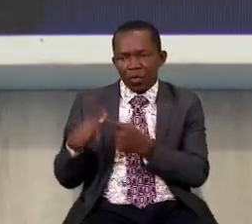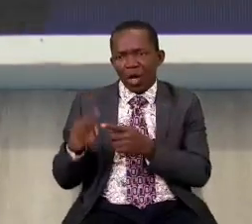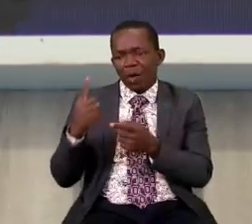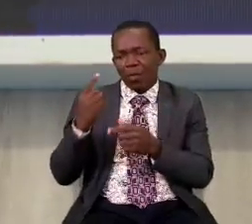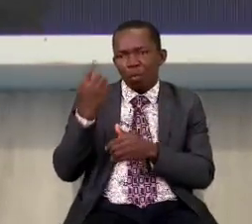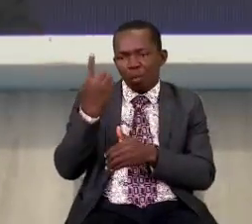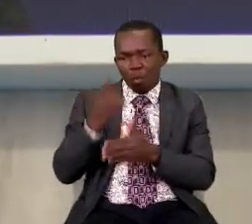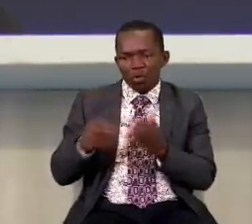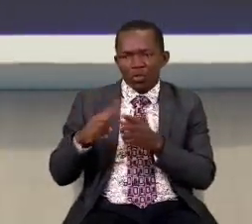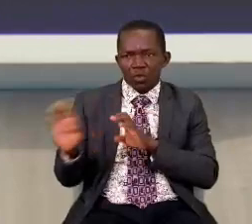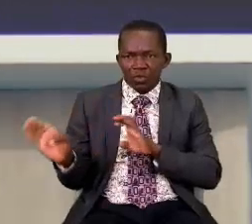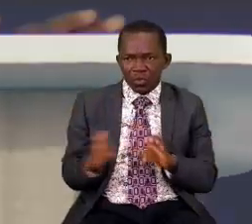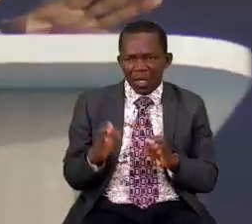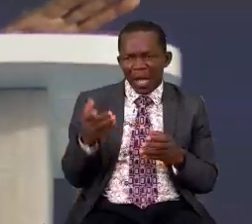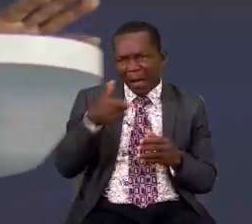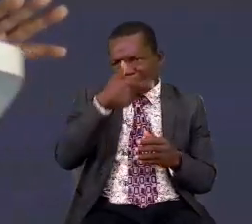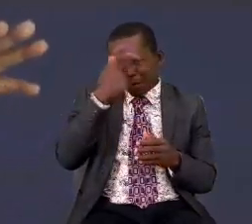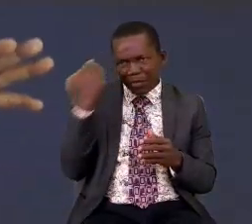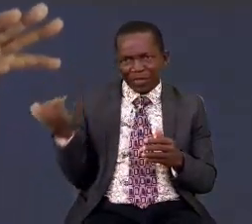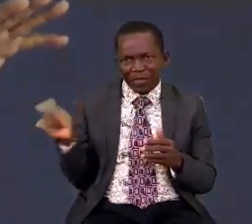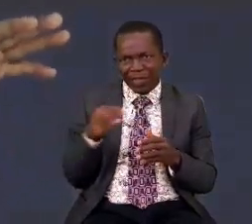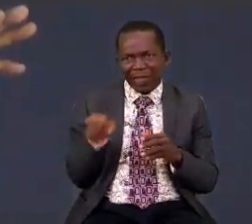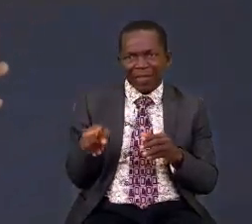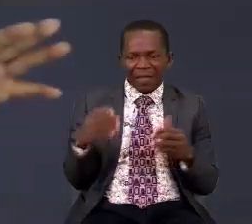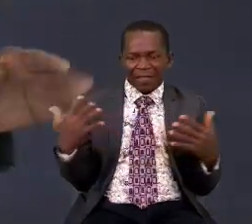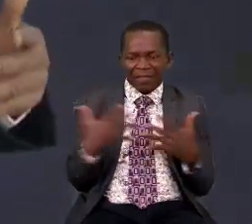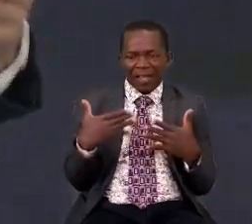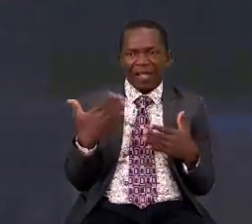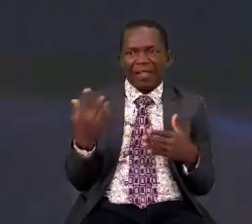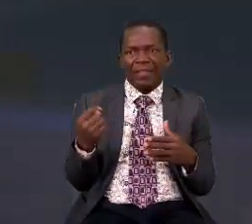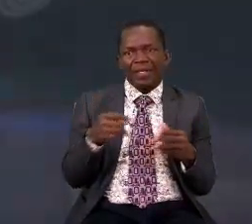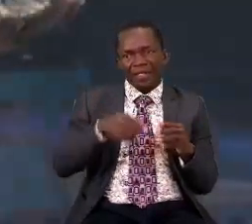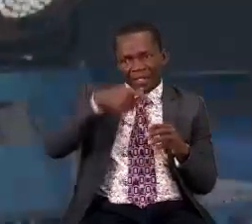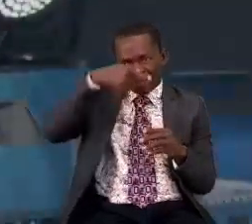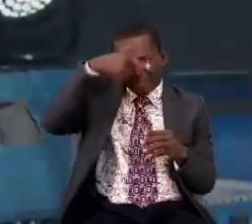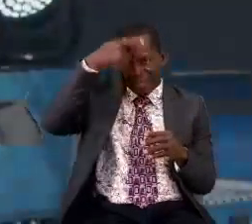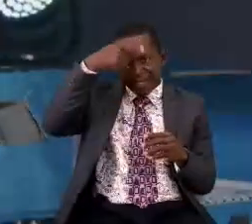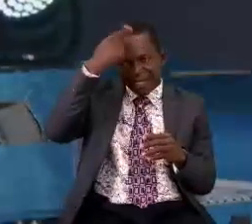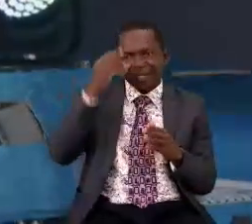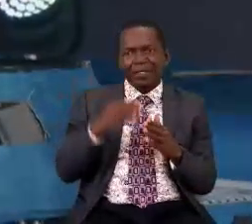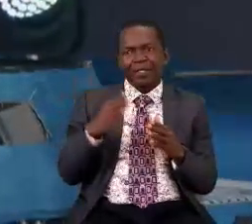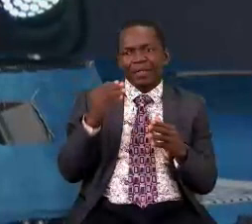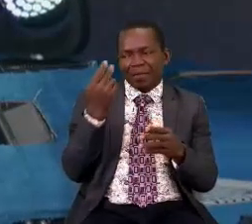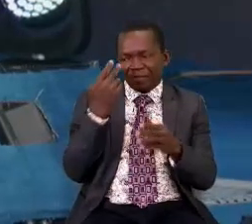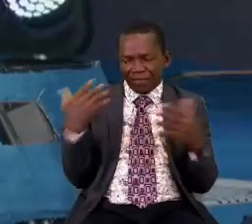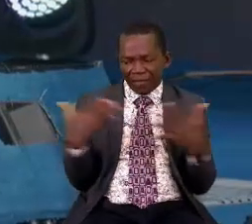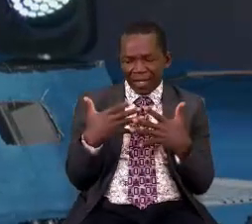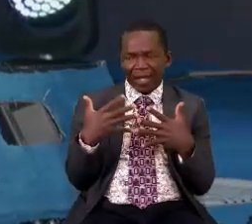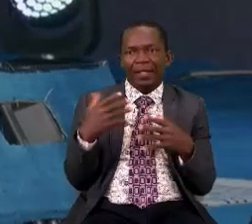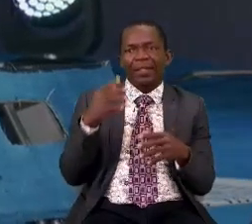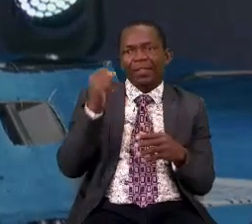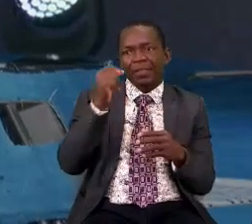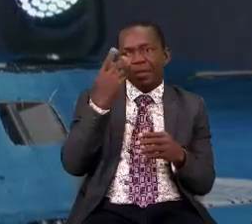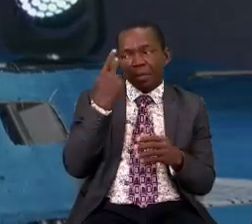the people that are there the fear the appearance of the people that are there it will be the way they talk they hope they talk